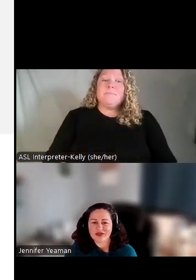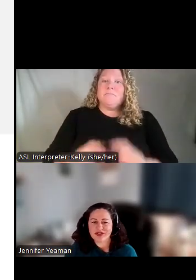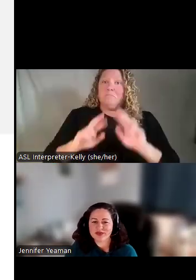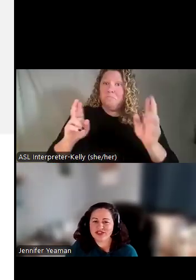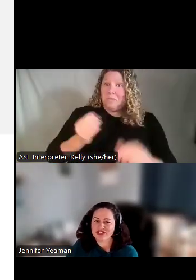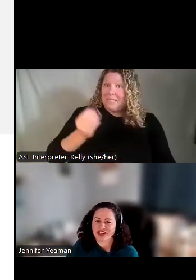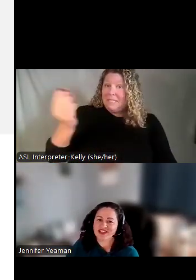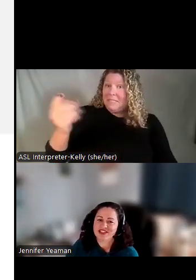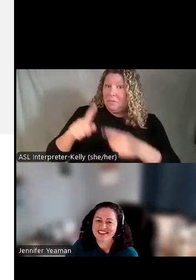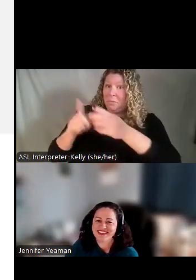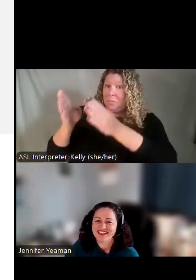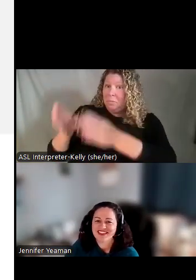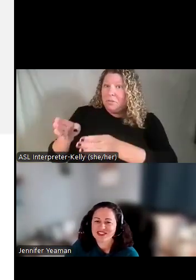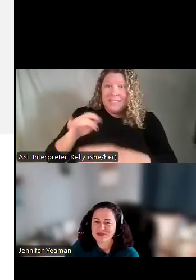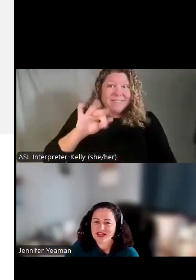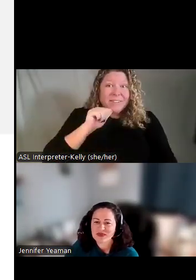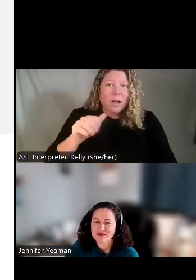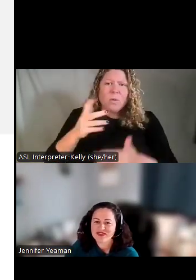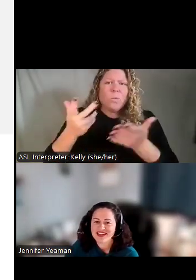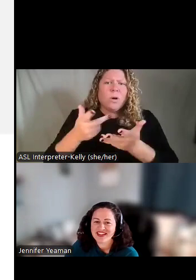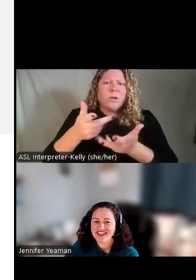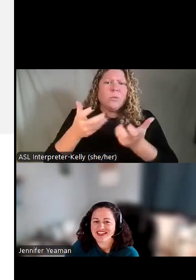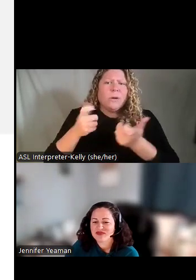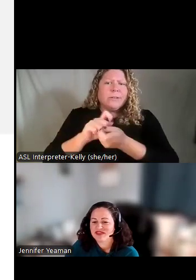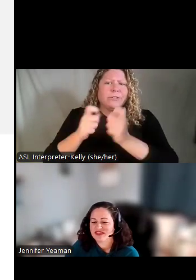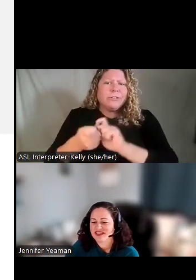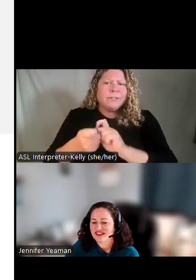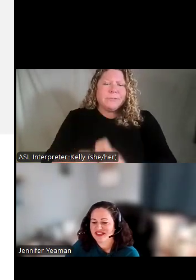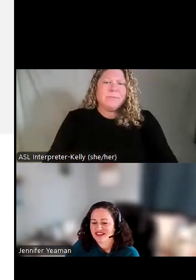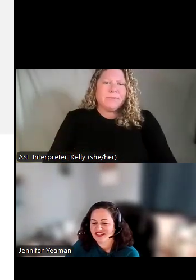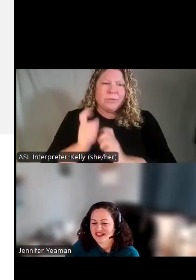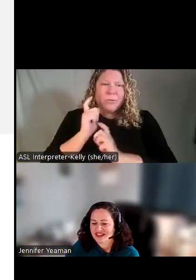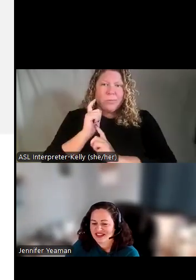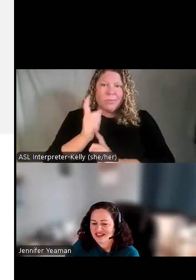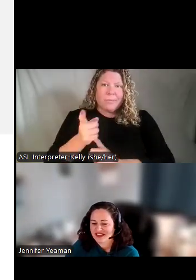If not, what else would you change? So we'll take one more minute